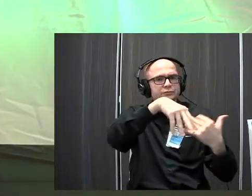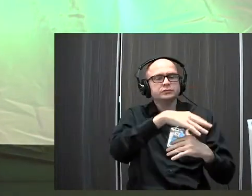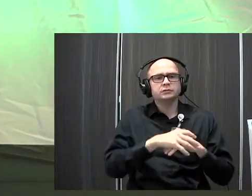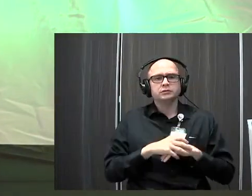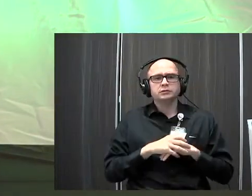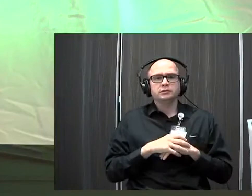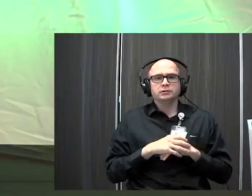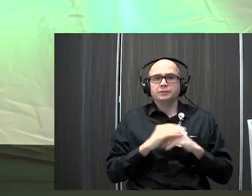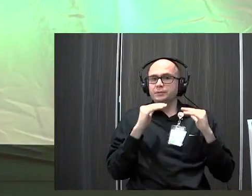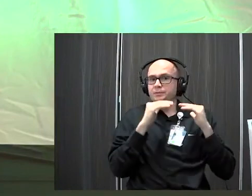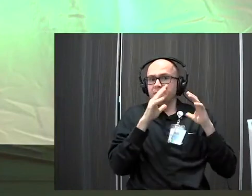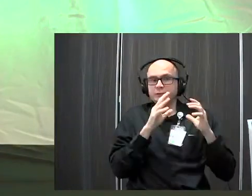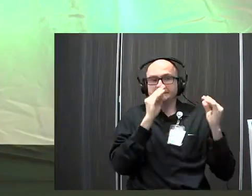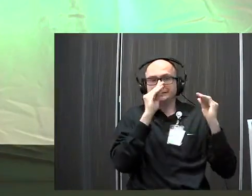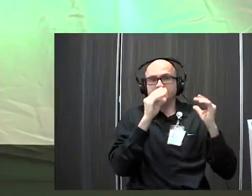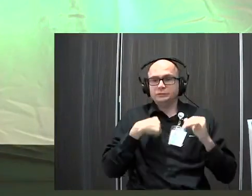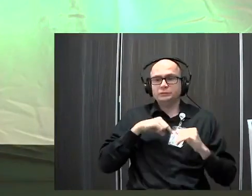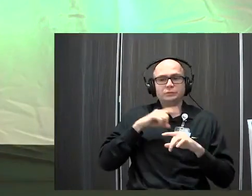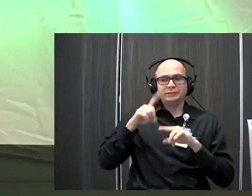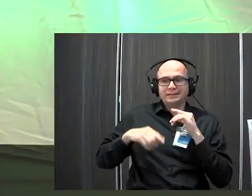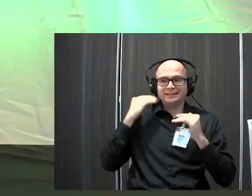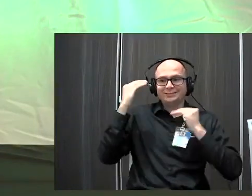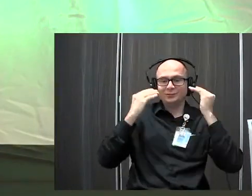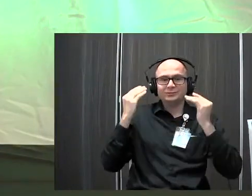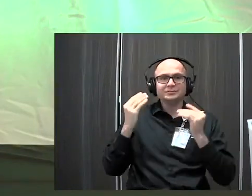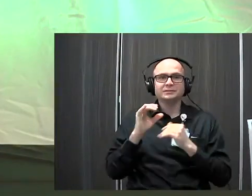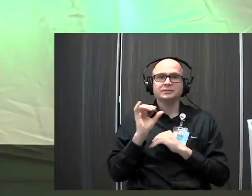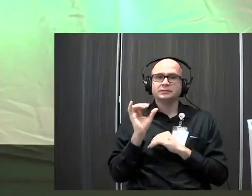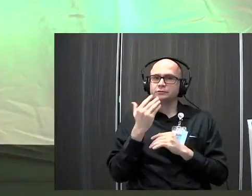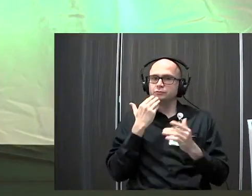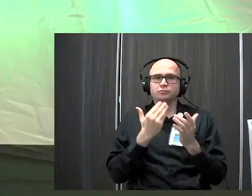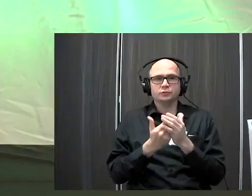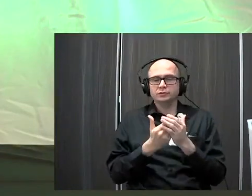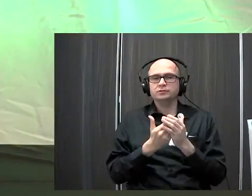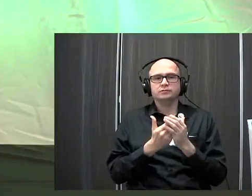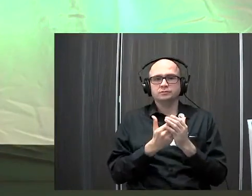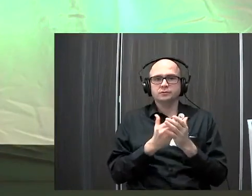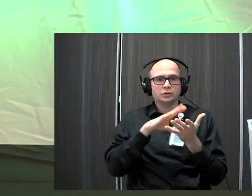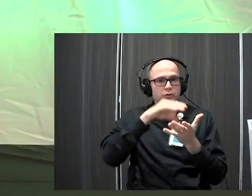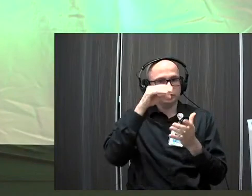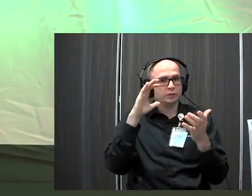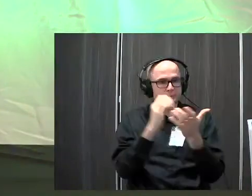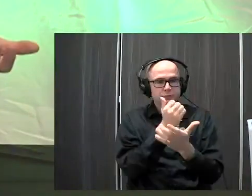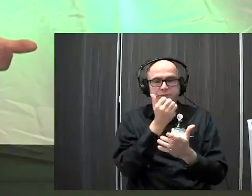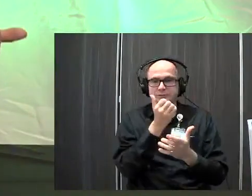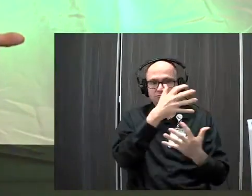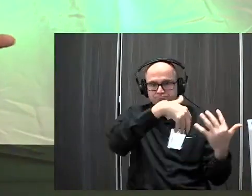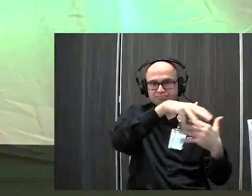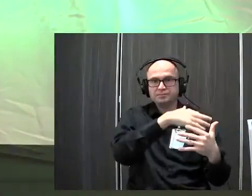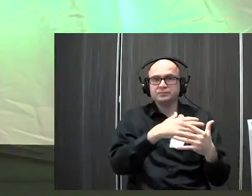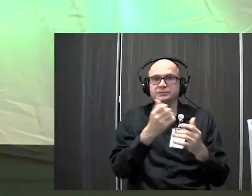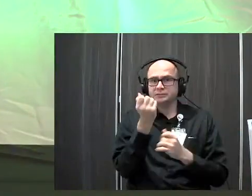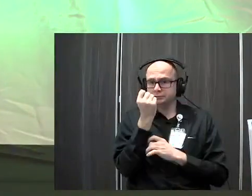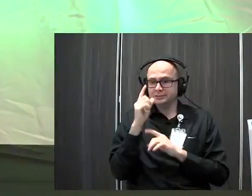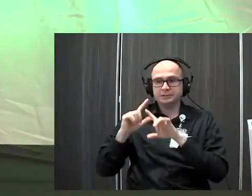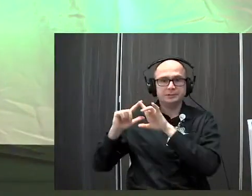that peers can teach each other that we can't as adults. So I think there are some really good learning opportunities there. But as always, it's going to depend on